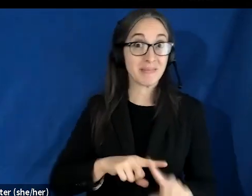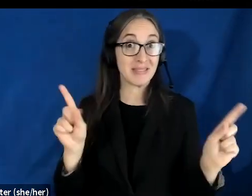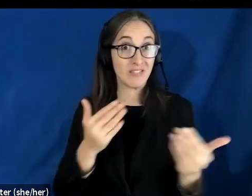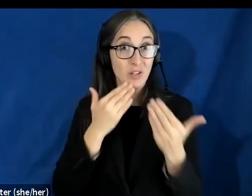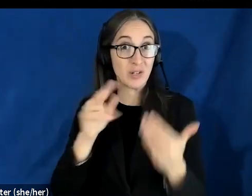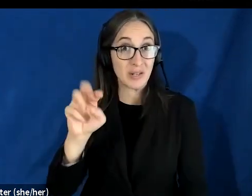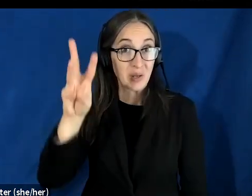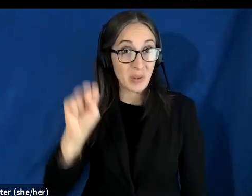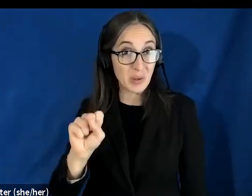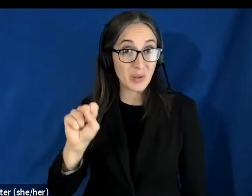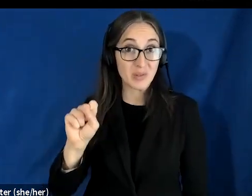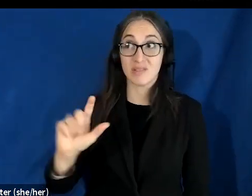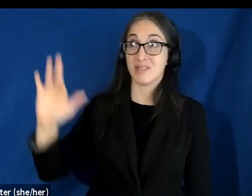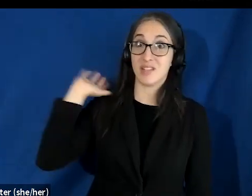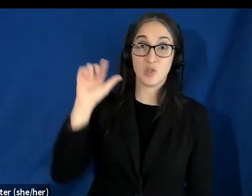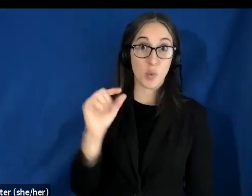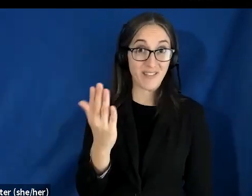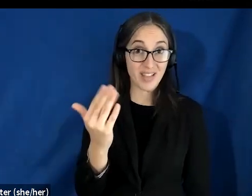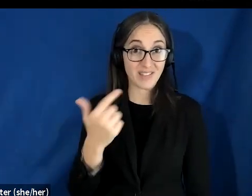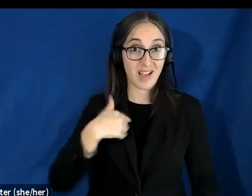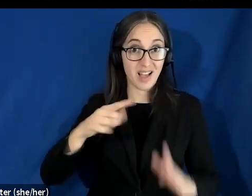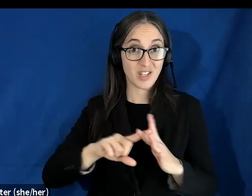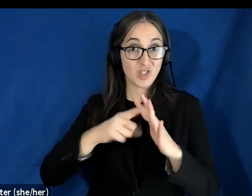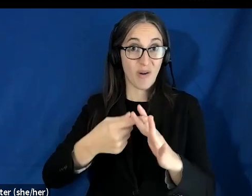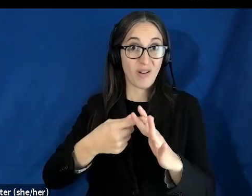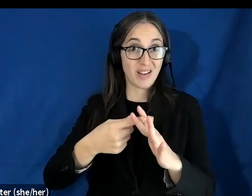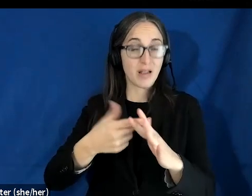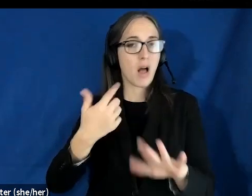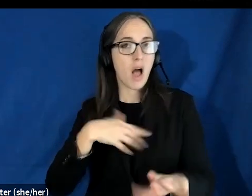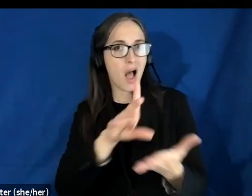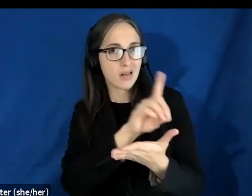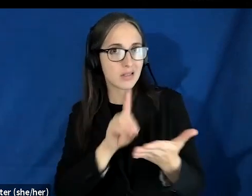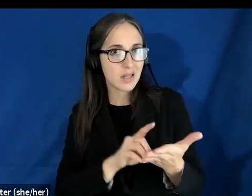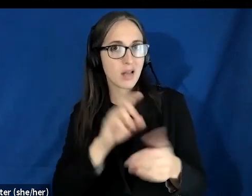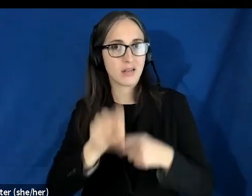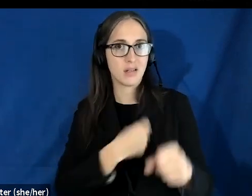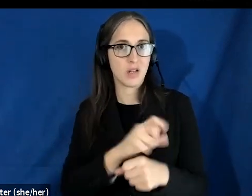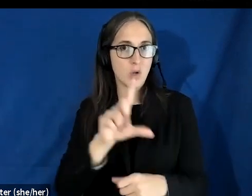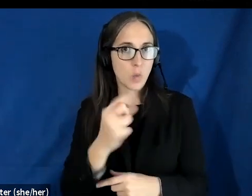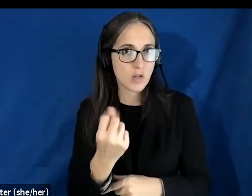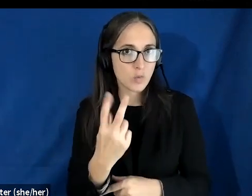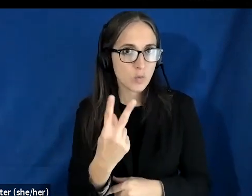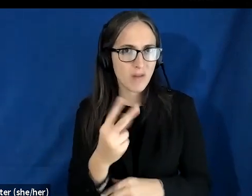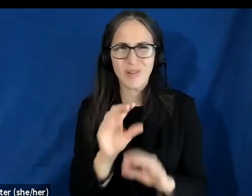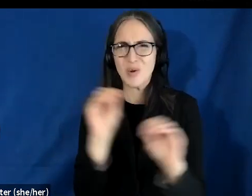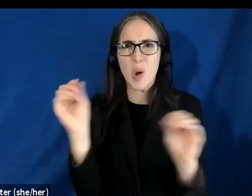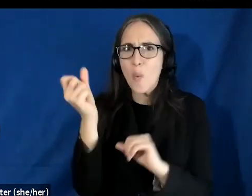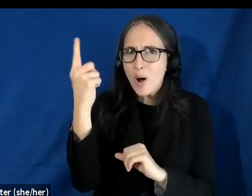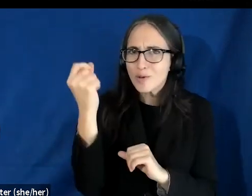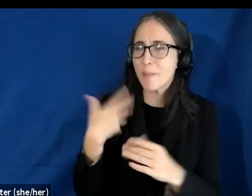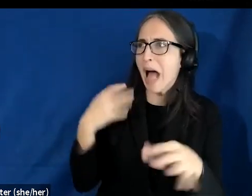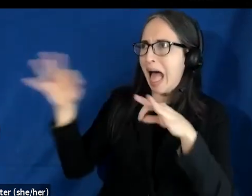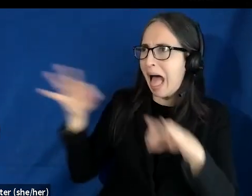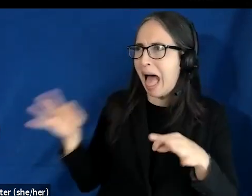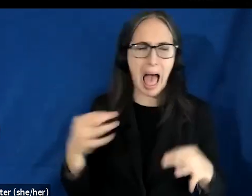I started back in 2015, when I I designed it in 2012 and nobody understood what I was talking about. So I put